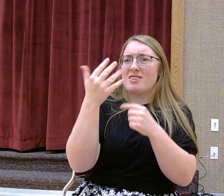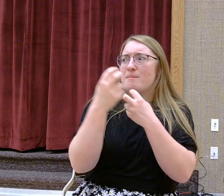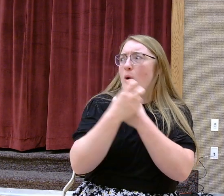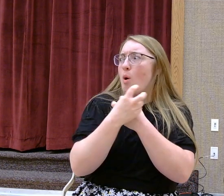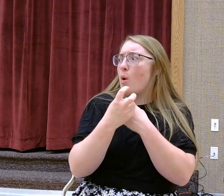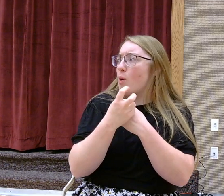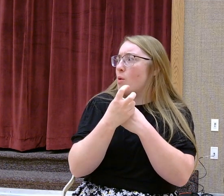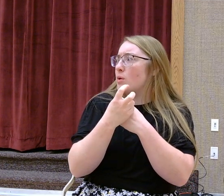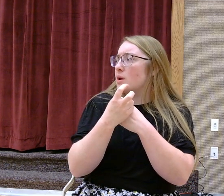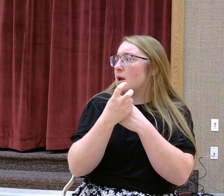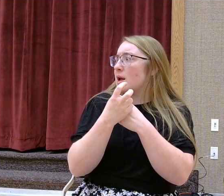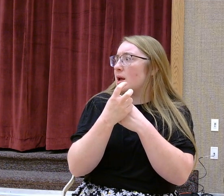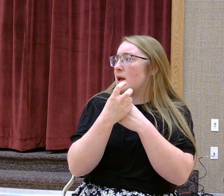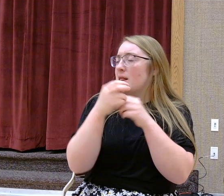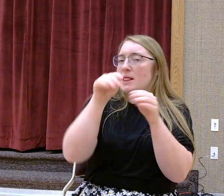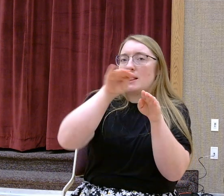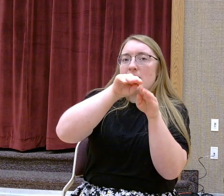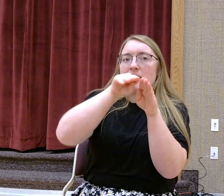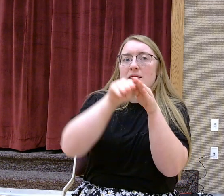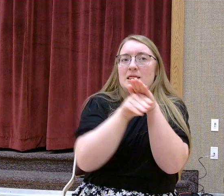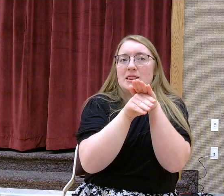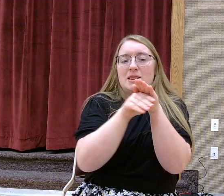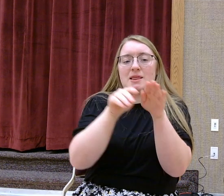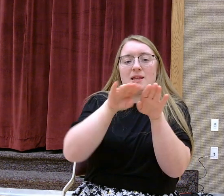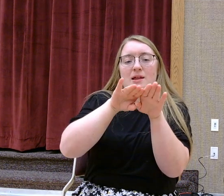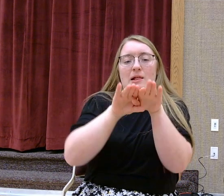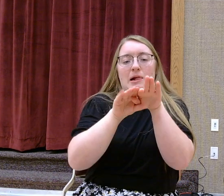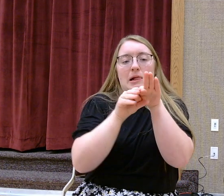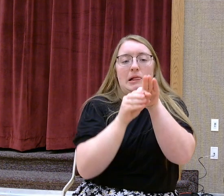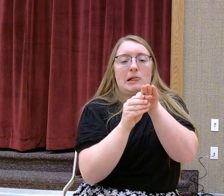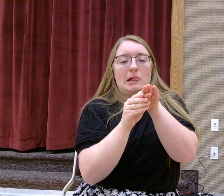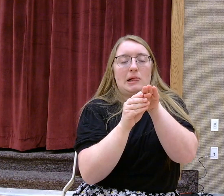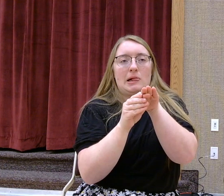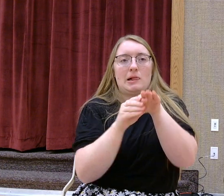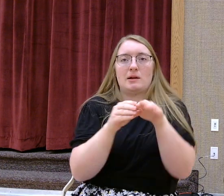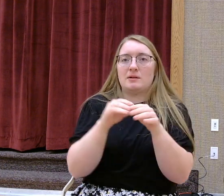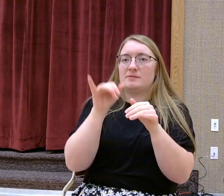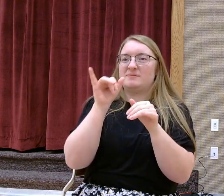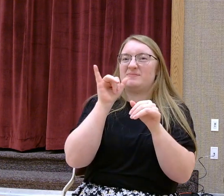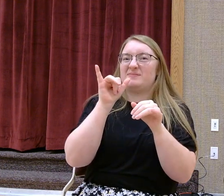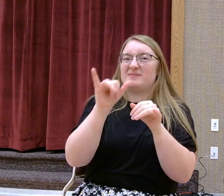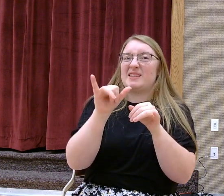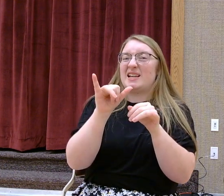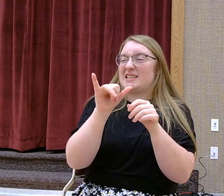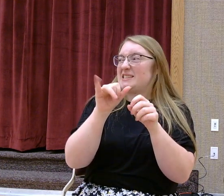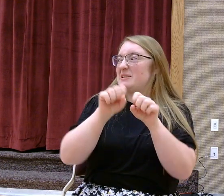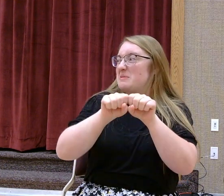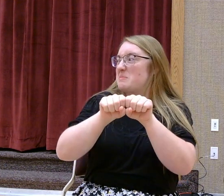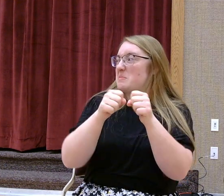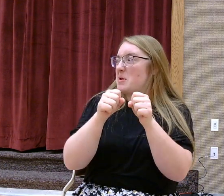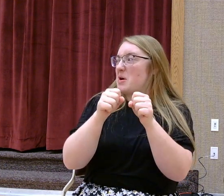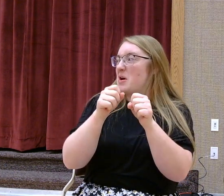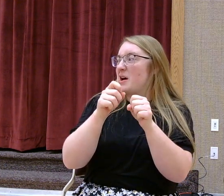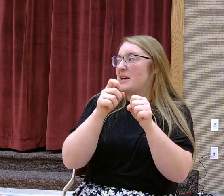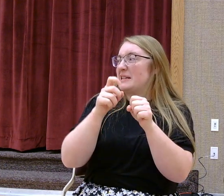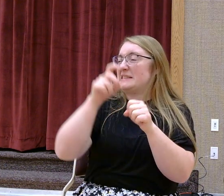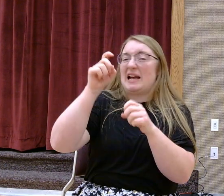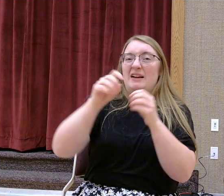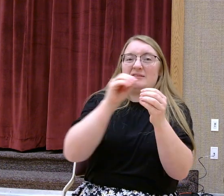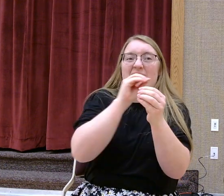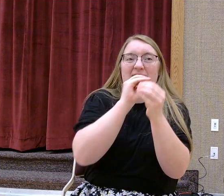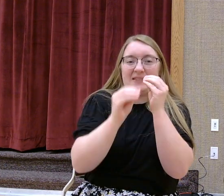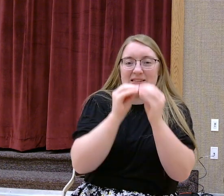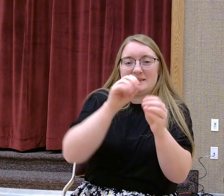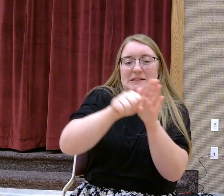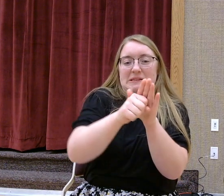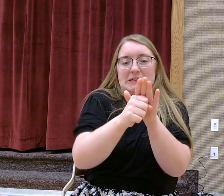underneath it. Yeah. So that's a dislocation. There's a fracture dislocation, ended up being underneath this bone, so we had to pull on that and get it in the right spot.